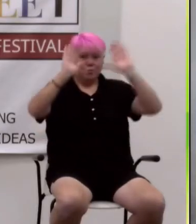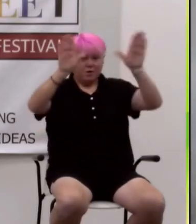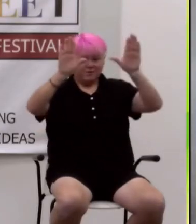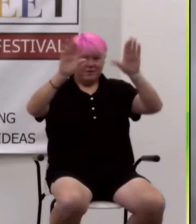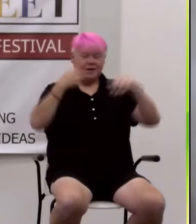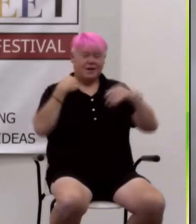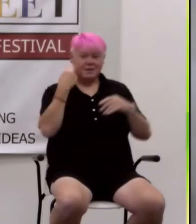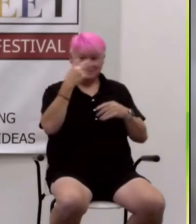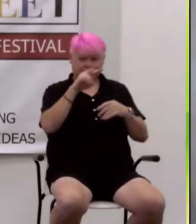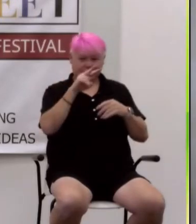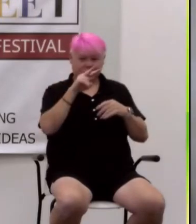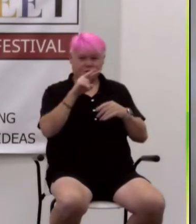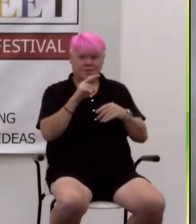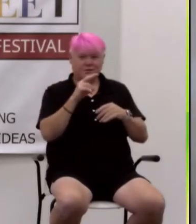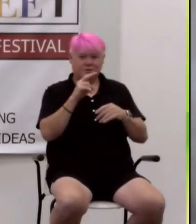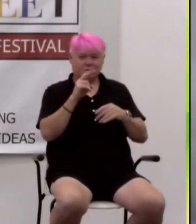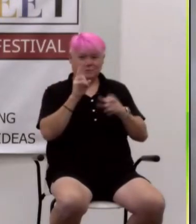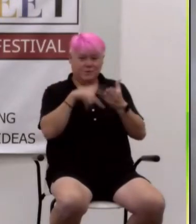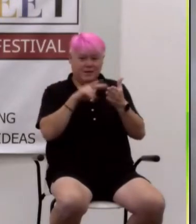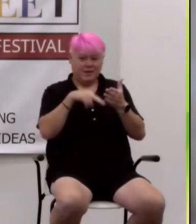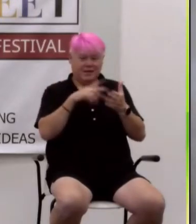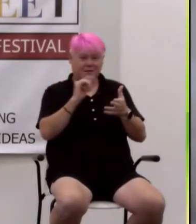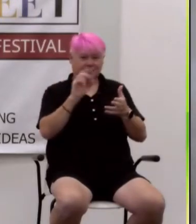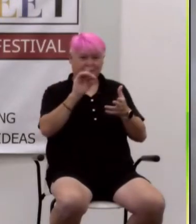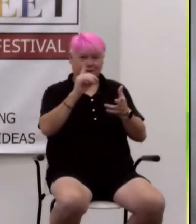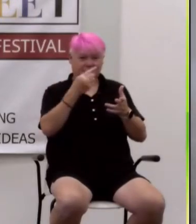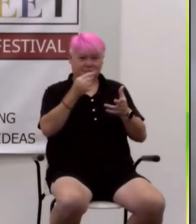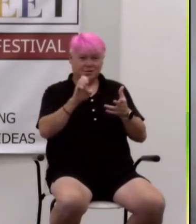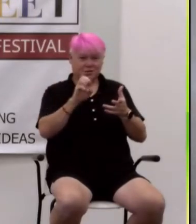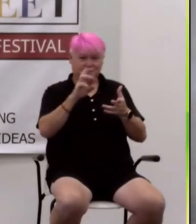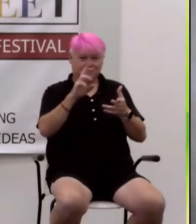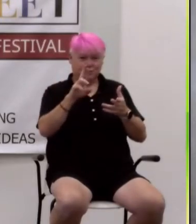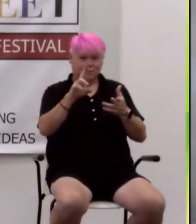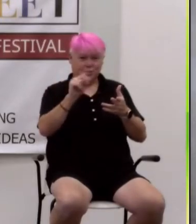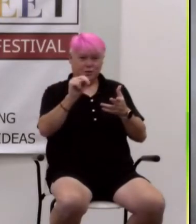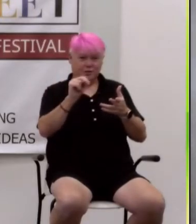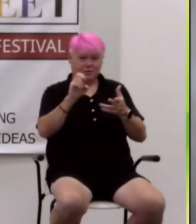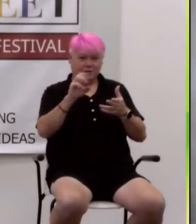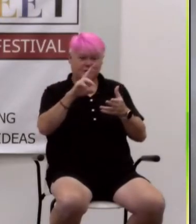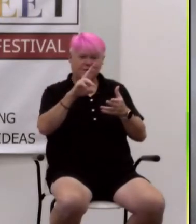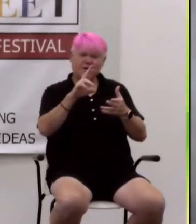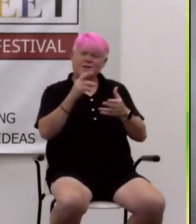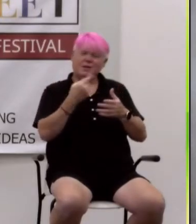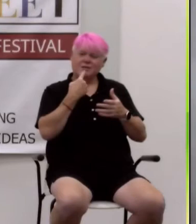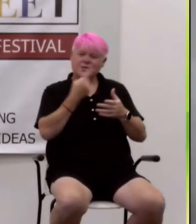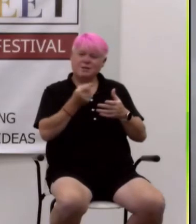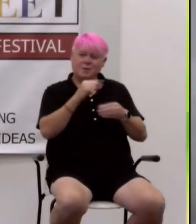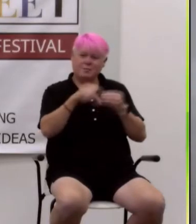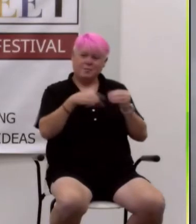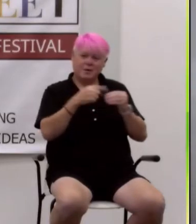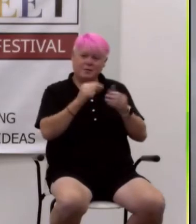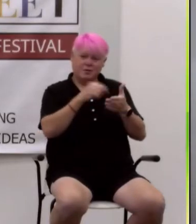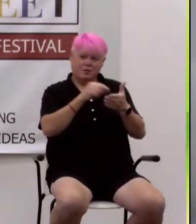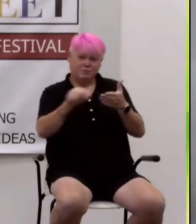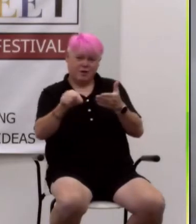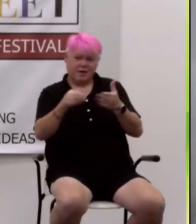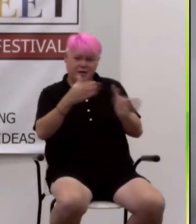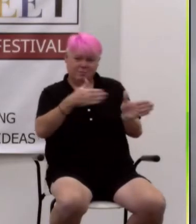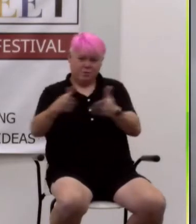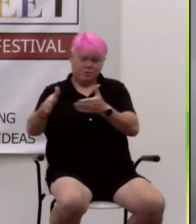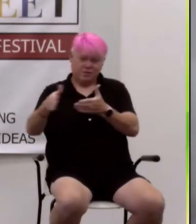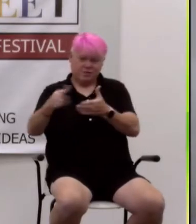looking forward to reading Ridge Runner. Can you tell me about your writing process? What tech program do